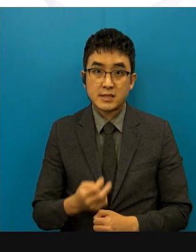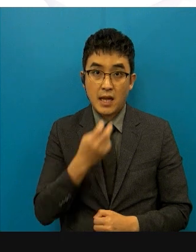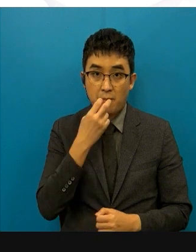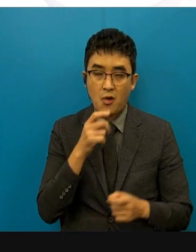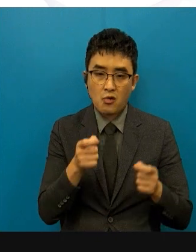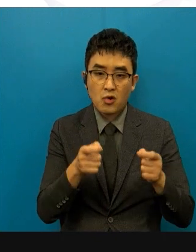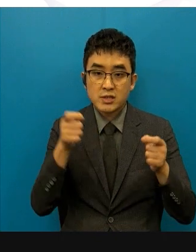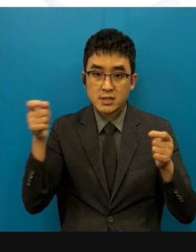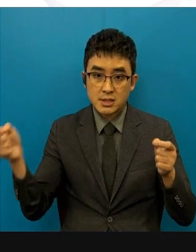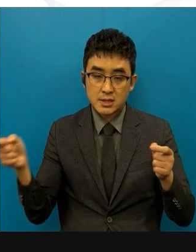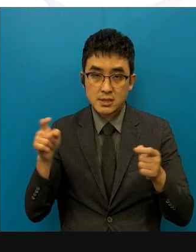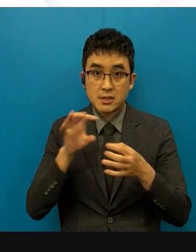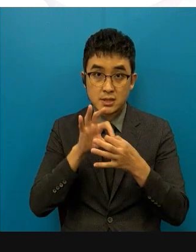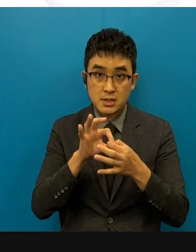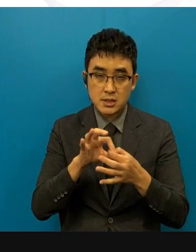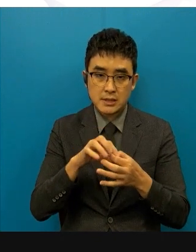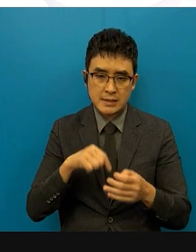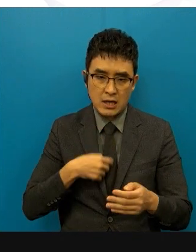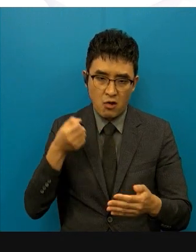The total is